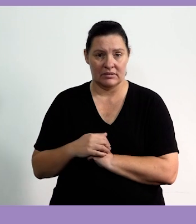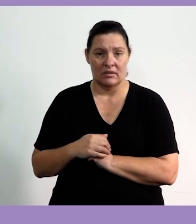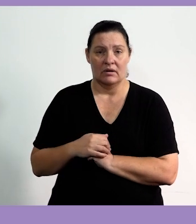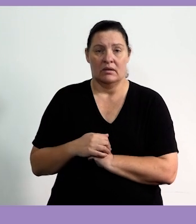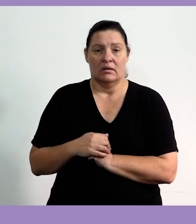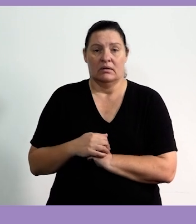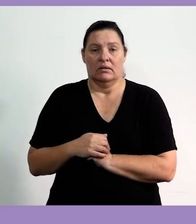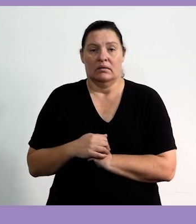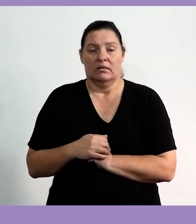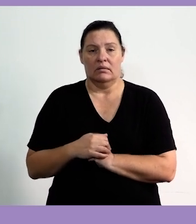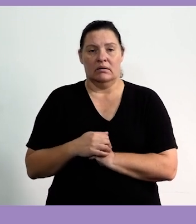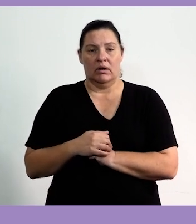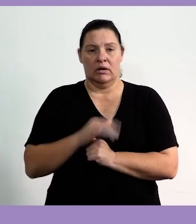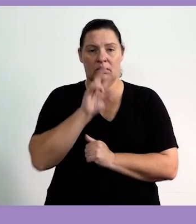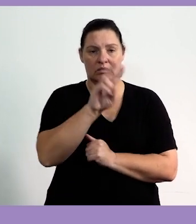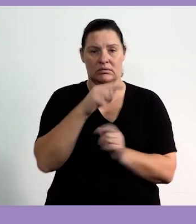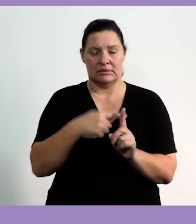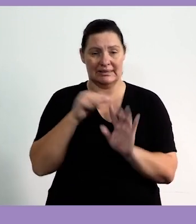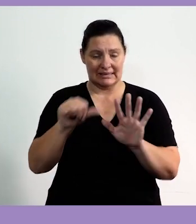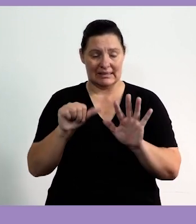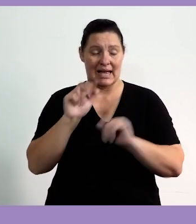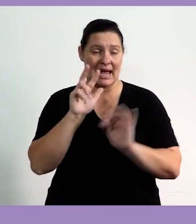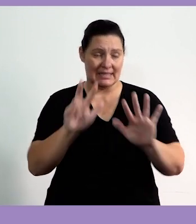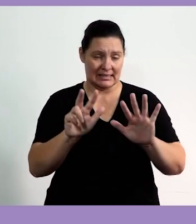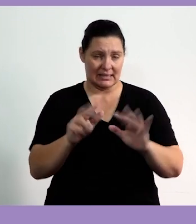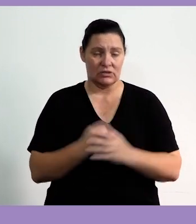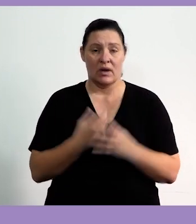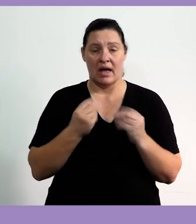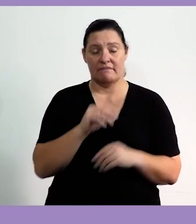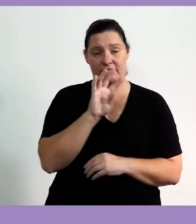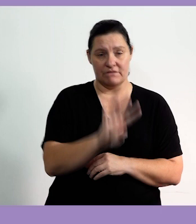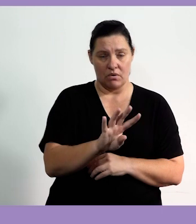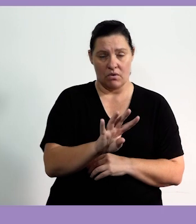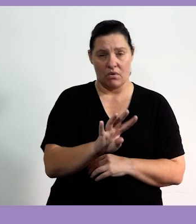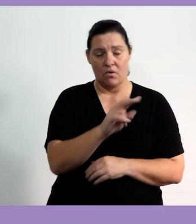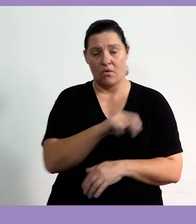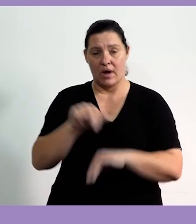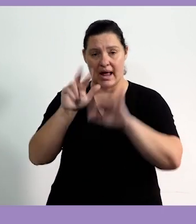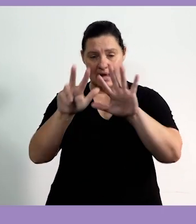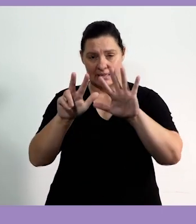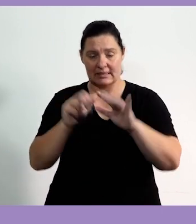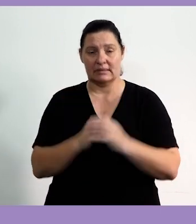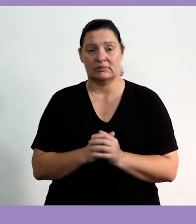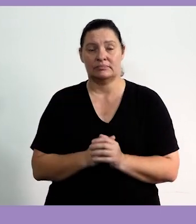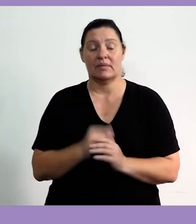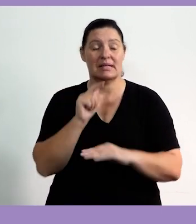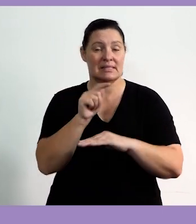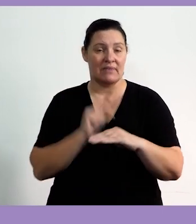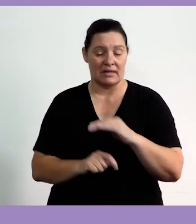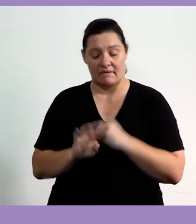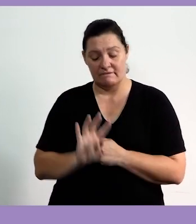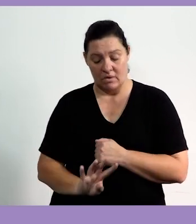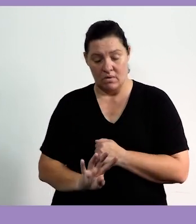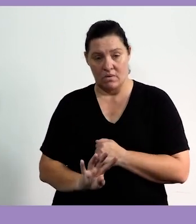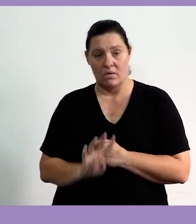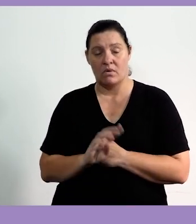exponent 5. Now 2 plus 6 is 8. So we have 4 exponent 8, and this